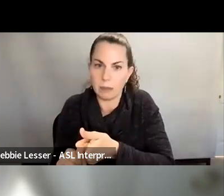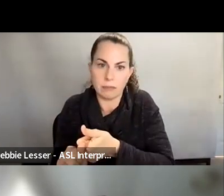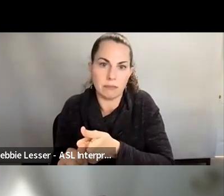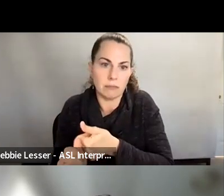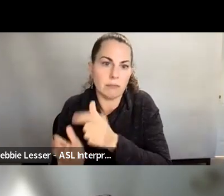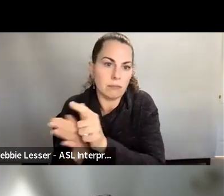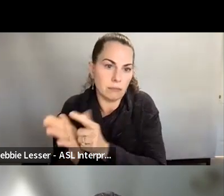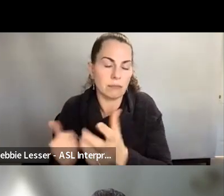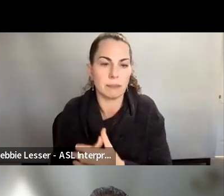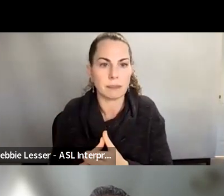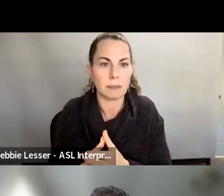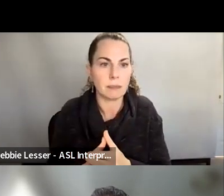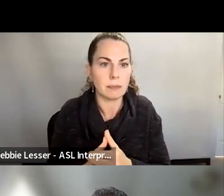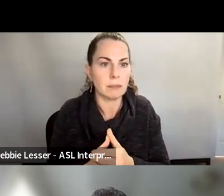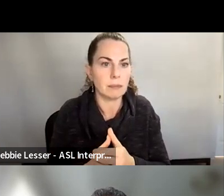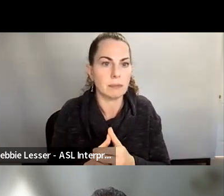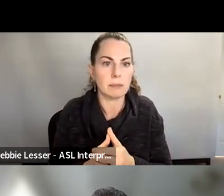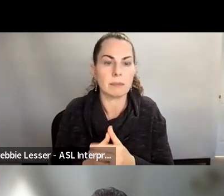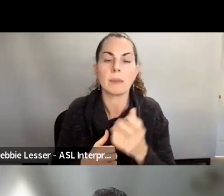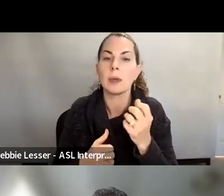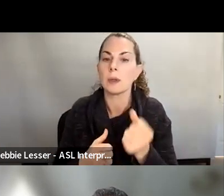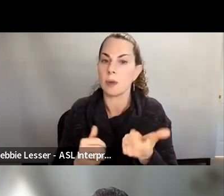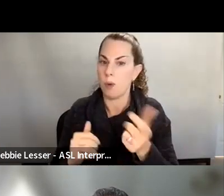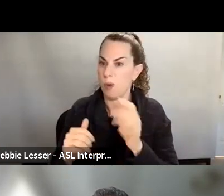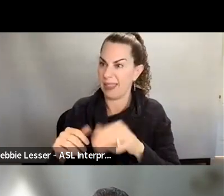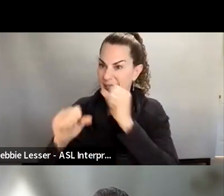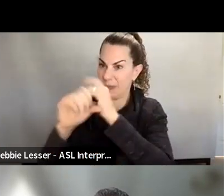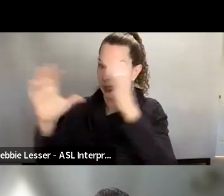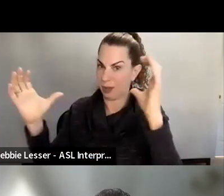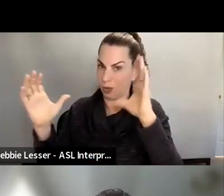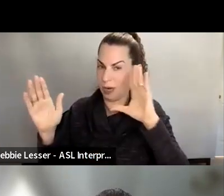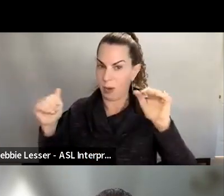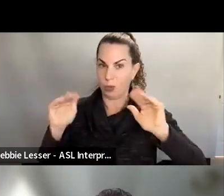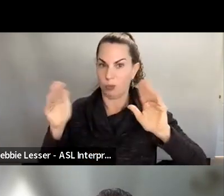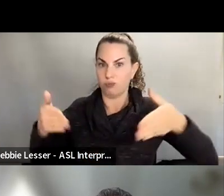And so then how do we bring those big picture consequences down to the individuals? Carla?